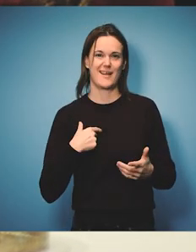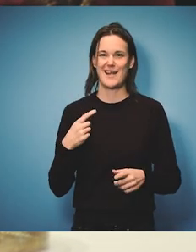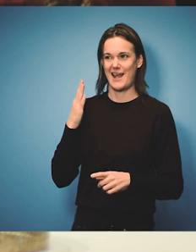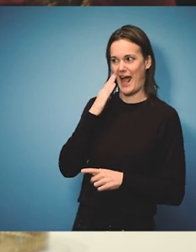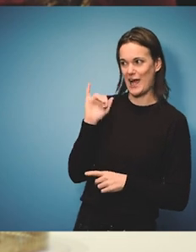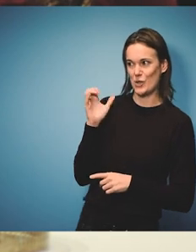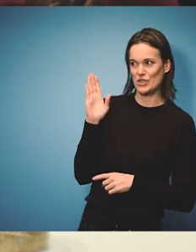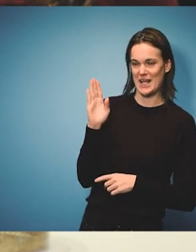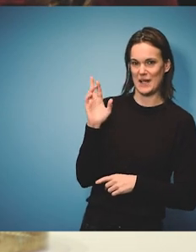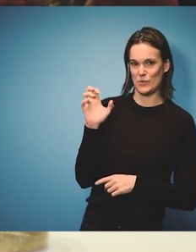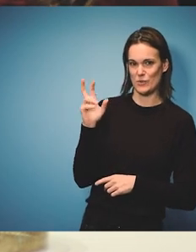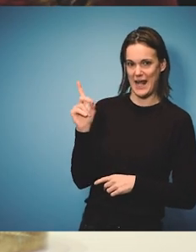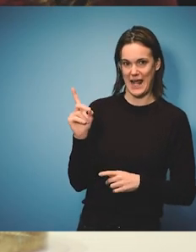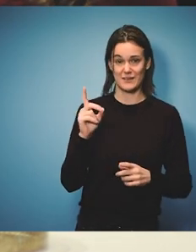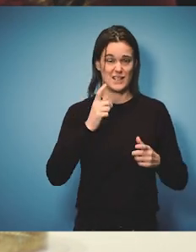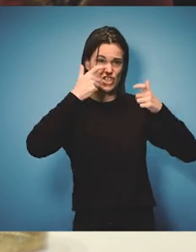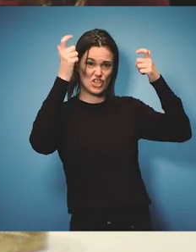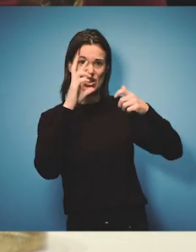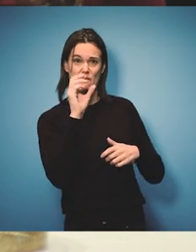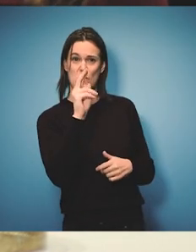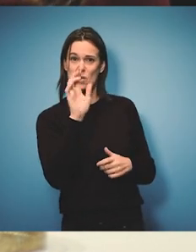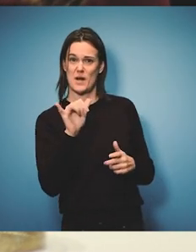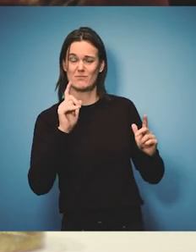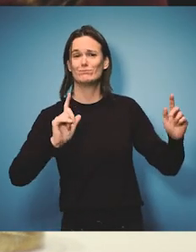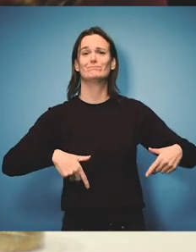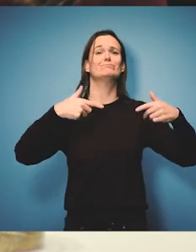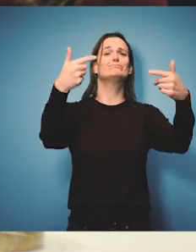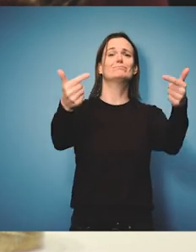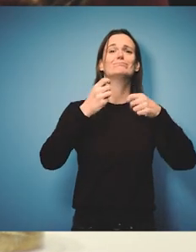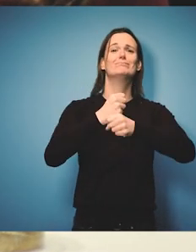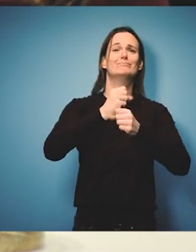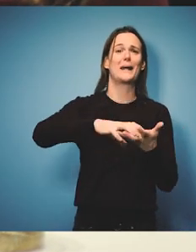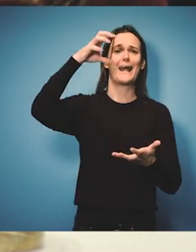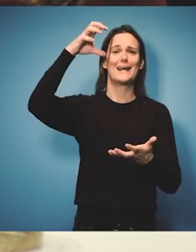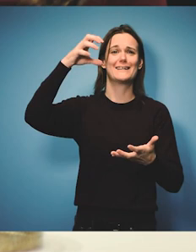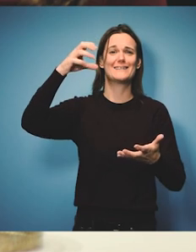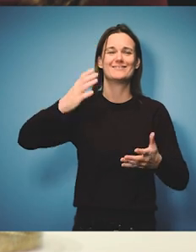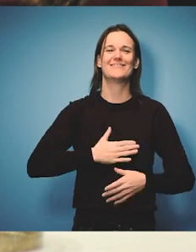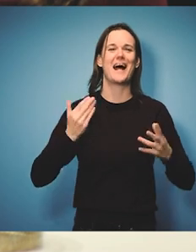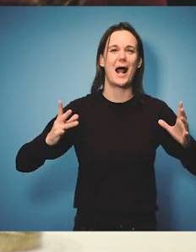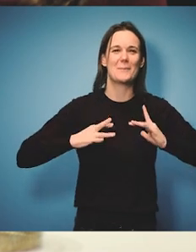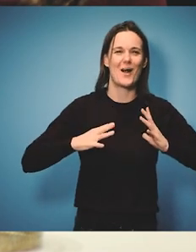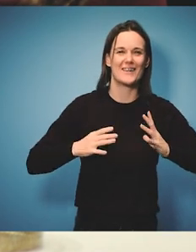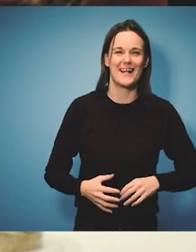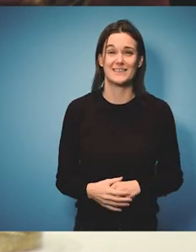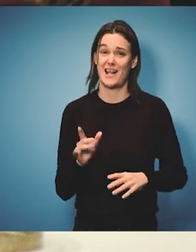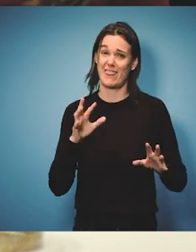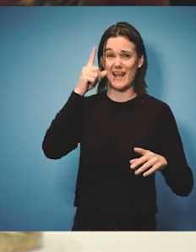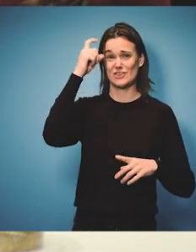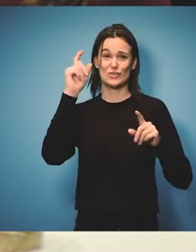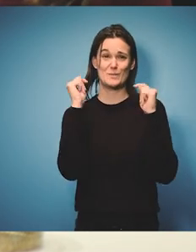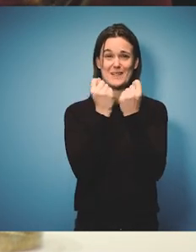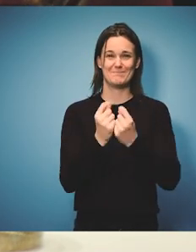Chef Mooney. I know Jacob Brand. Jacob Brand, Chef Mooney. Back to you. You're making cake to go with our eggnogs. Happy holidays. Sounds like a